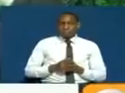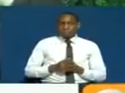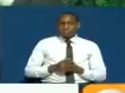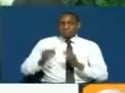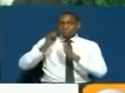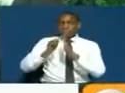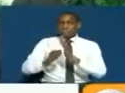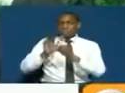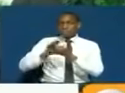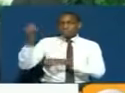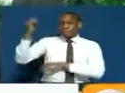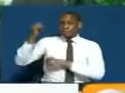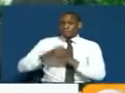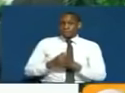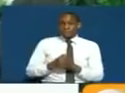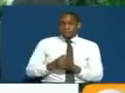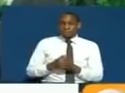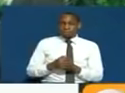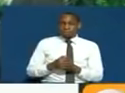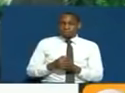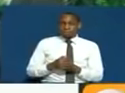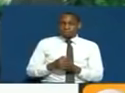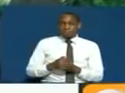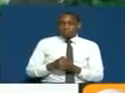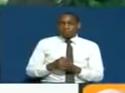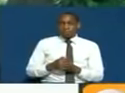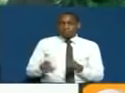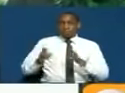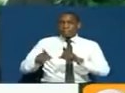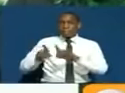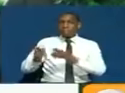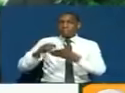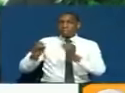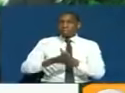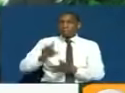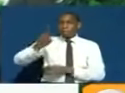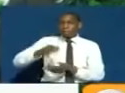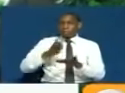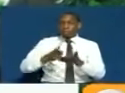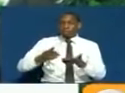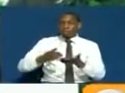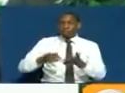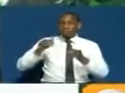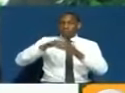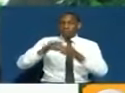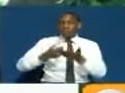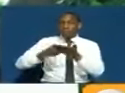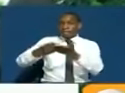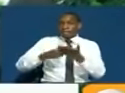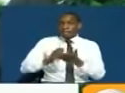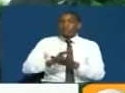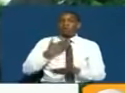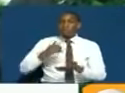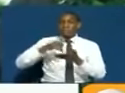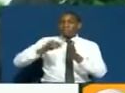many agendas, political agenda. It's not going to happen anymore. We want to be part of the discussion. We want to be on